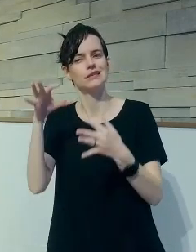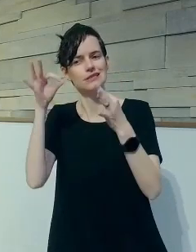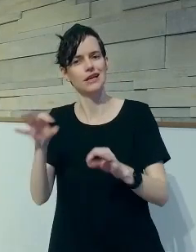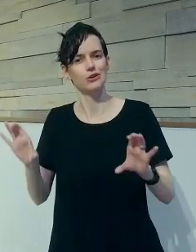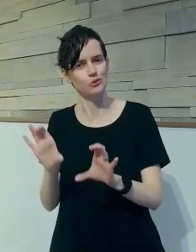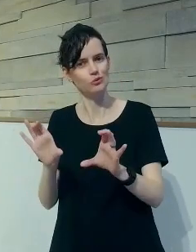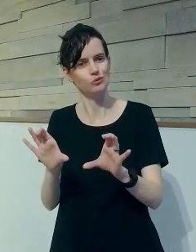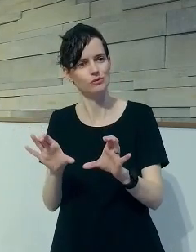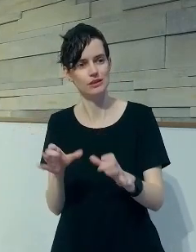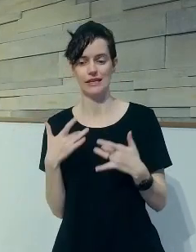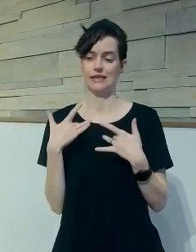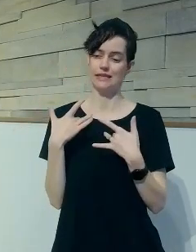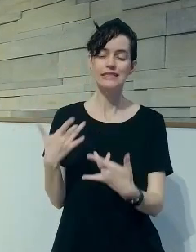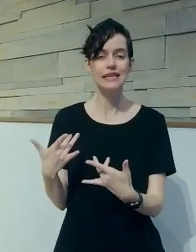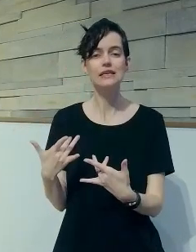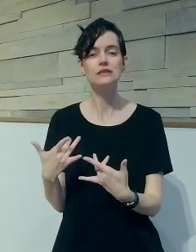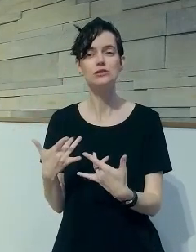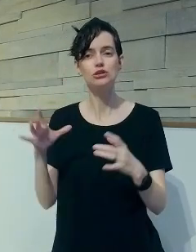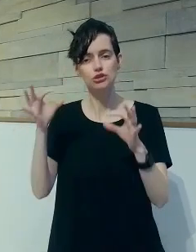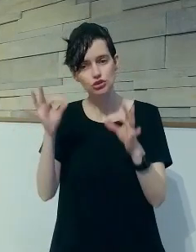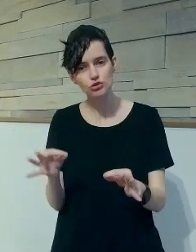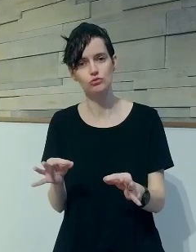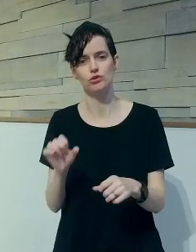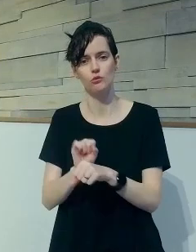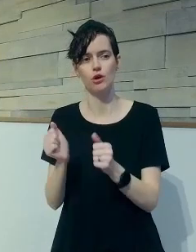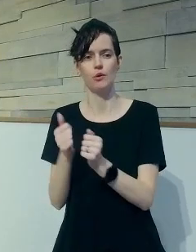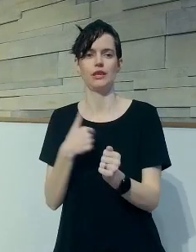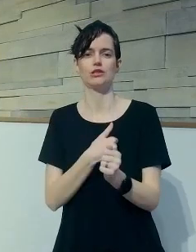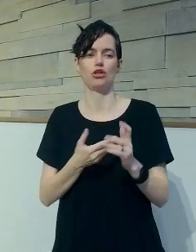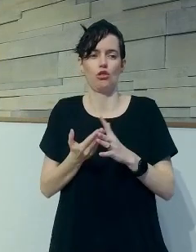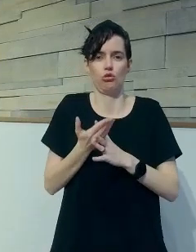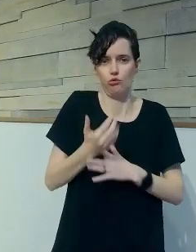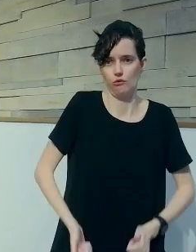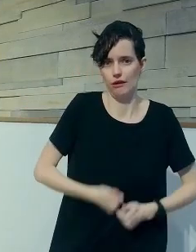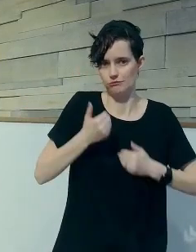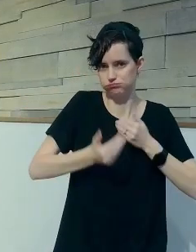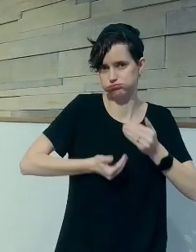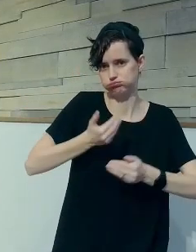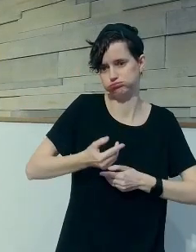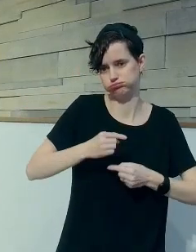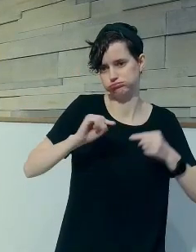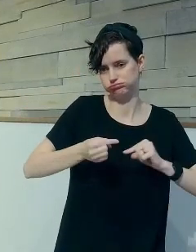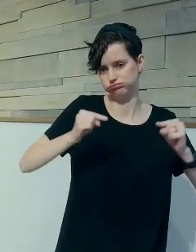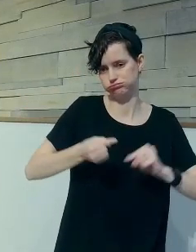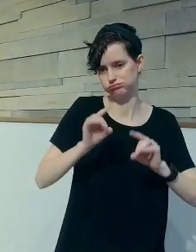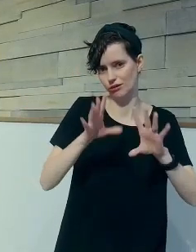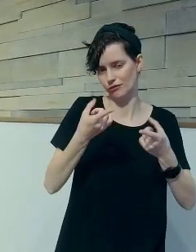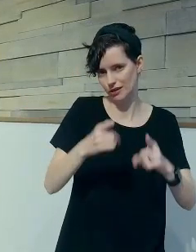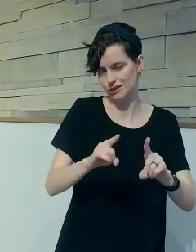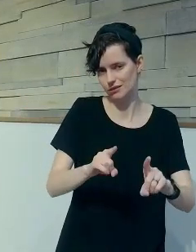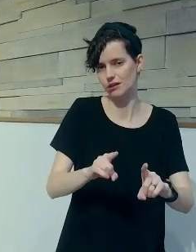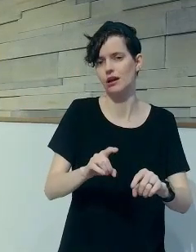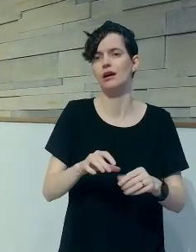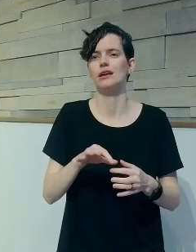isn't it? He usually chooses to work with us through life's tests and traumas and tragedies.